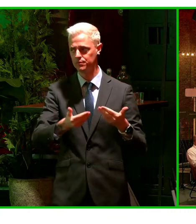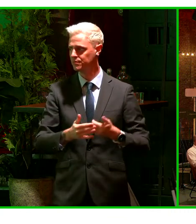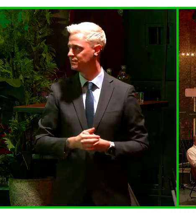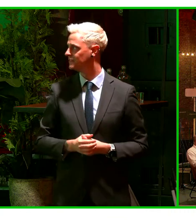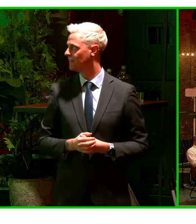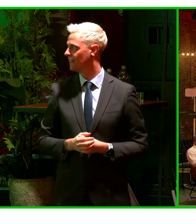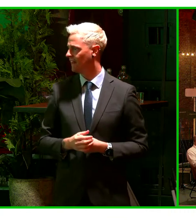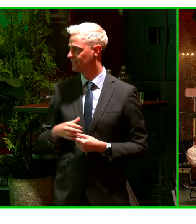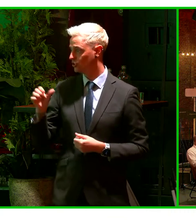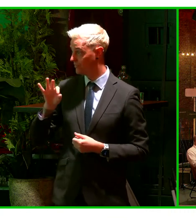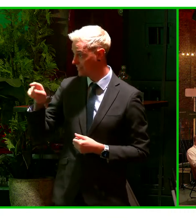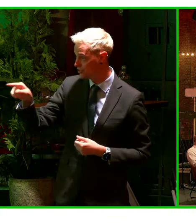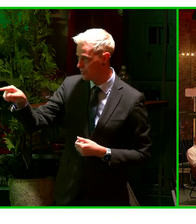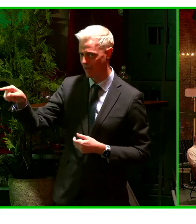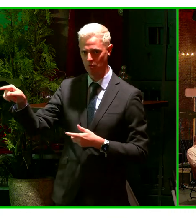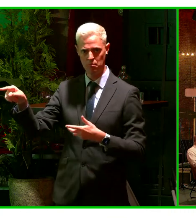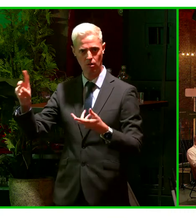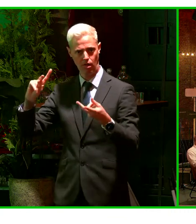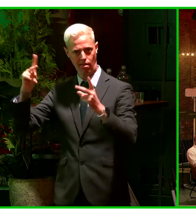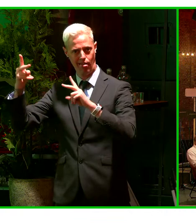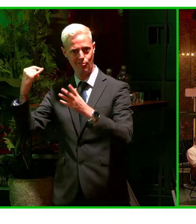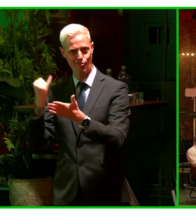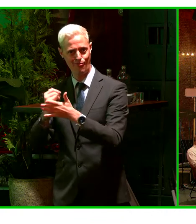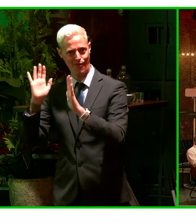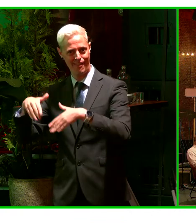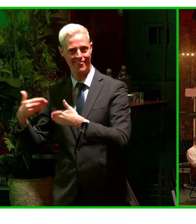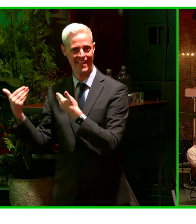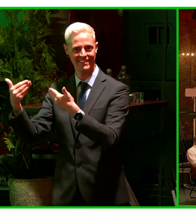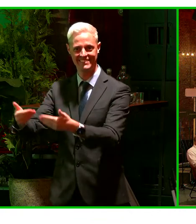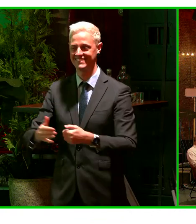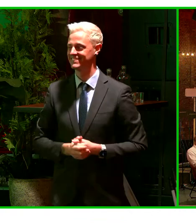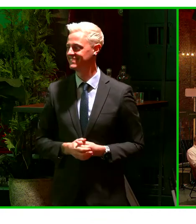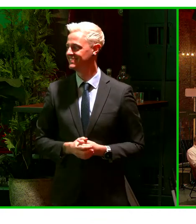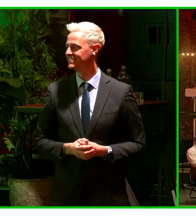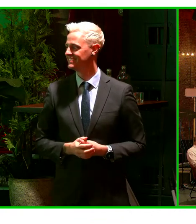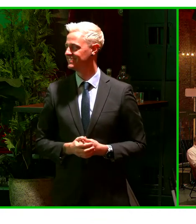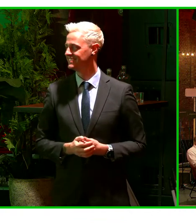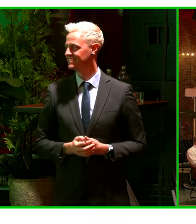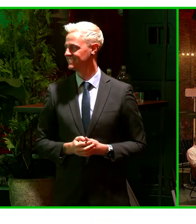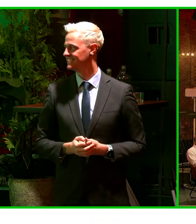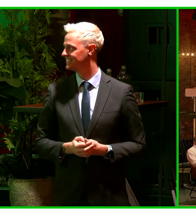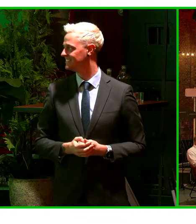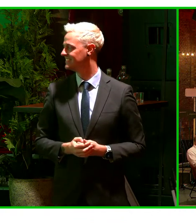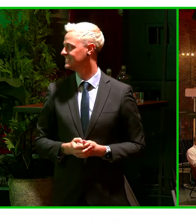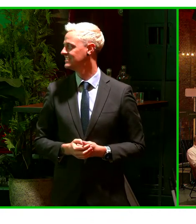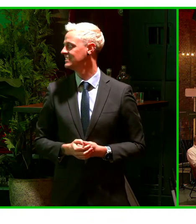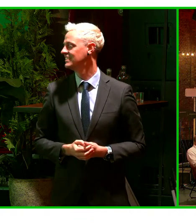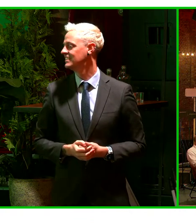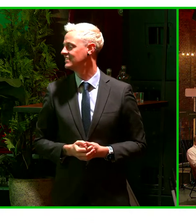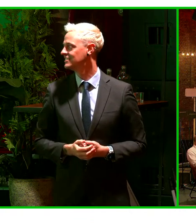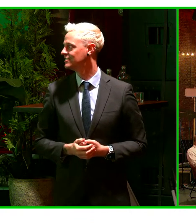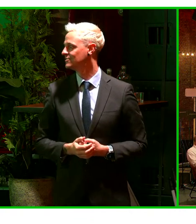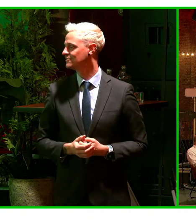probably should have asked you that one, but take it away. Yeah, I wish I'd have got Helen's question.